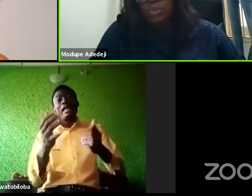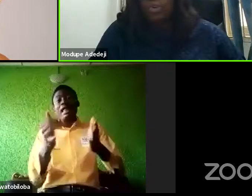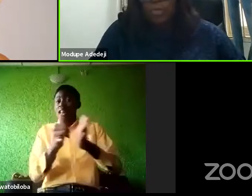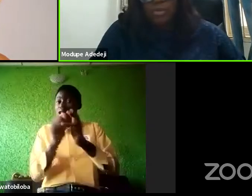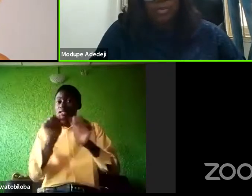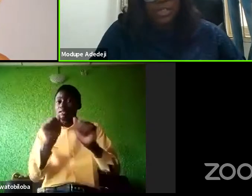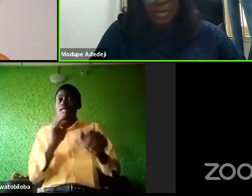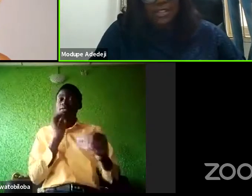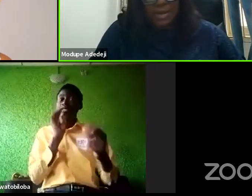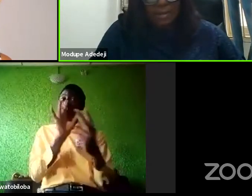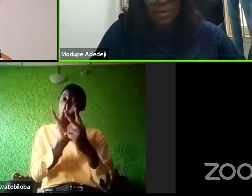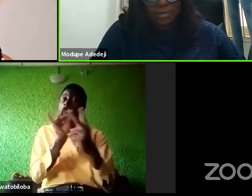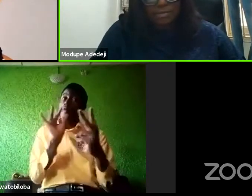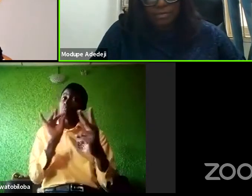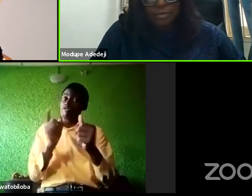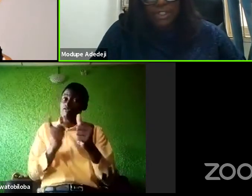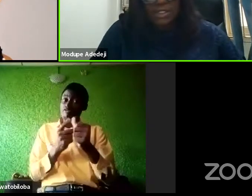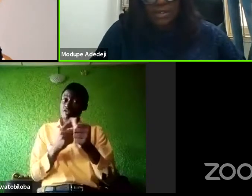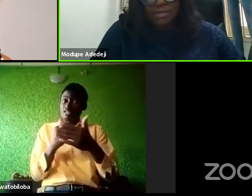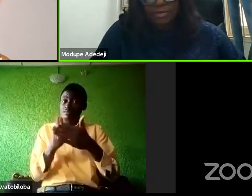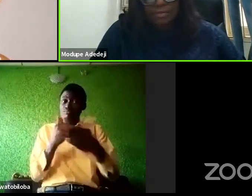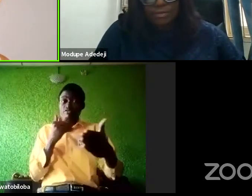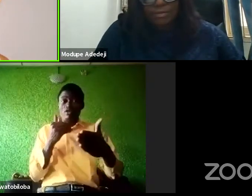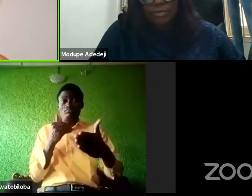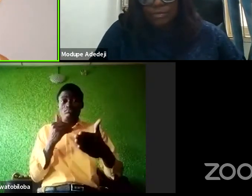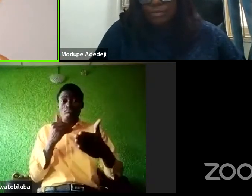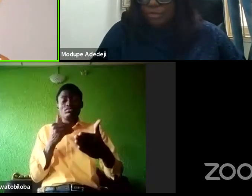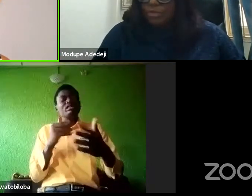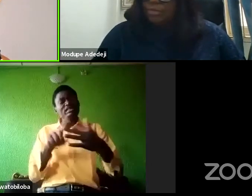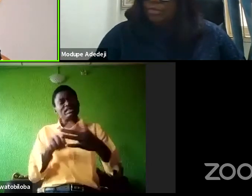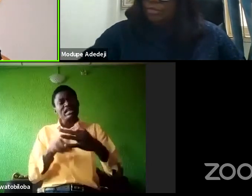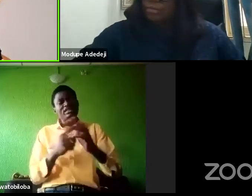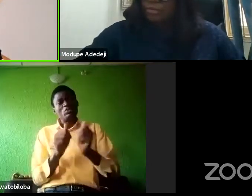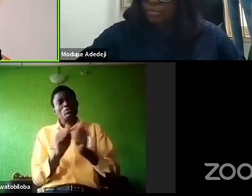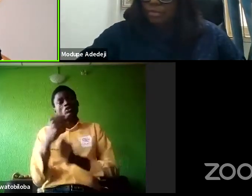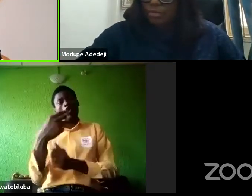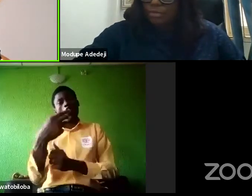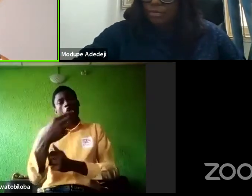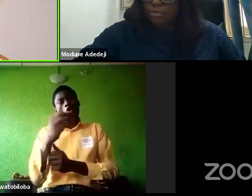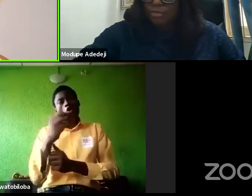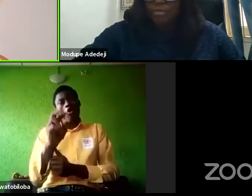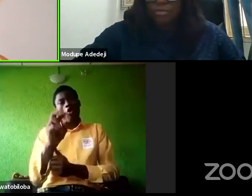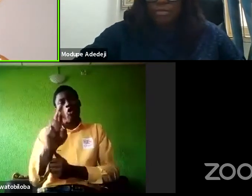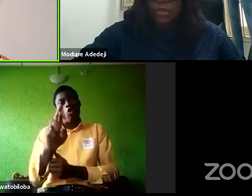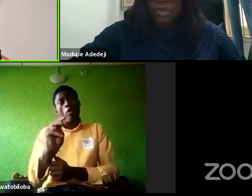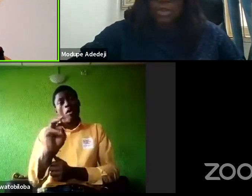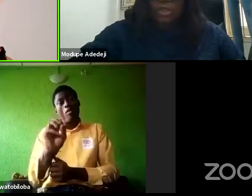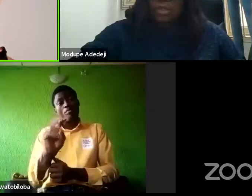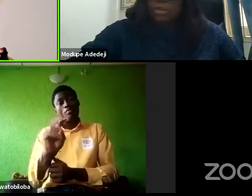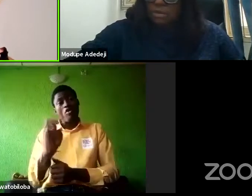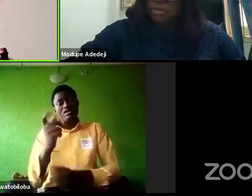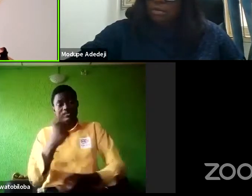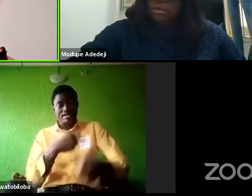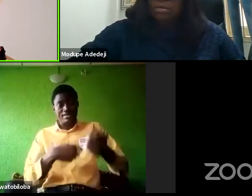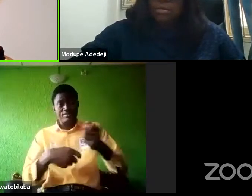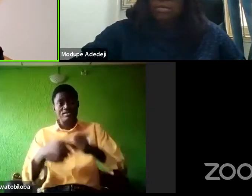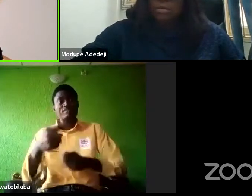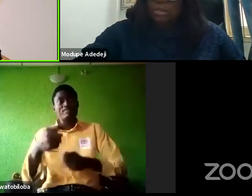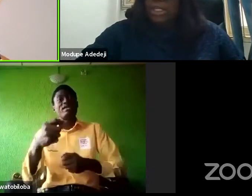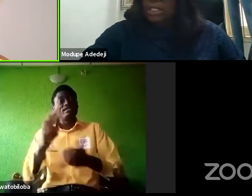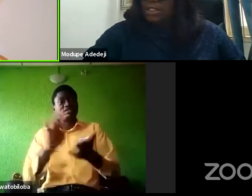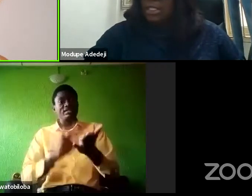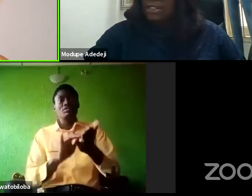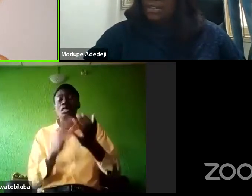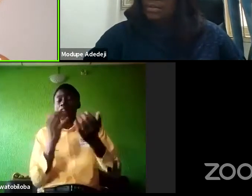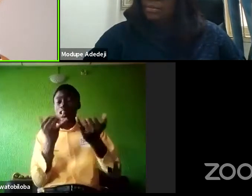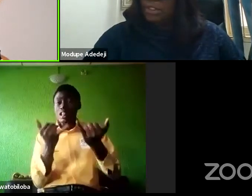even going to the hormone replacement therapy. Yes. Okay. Okay. So we can actually look for vegetables, fruits,